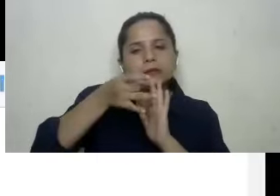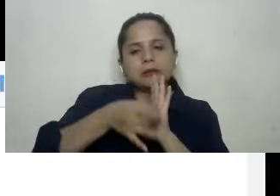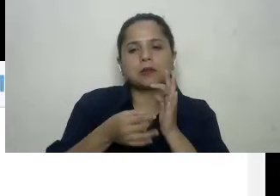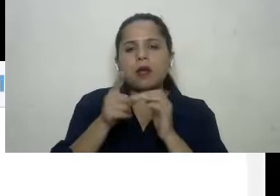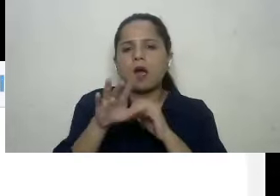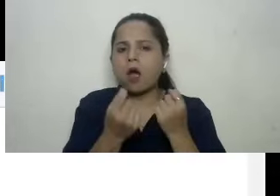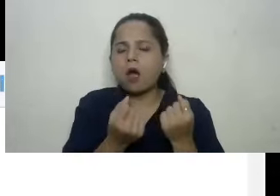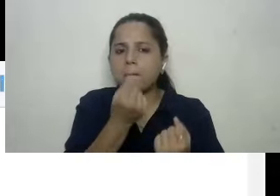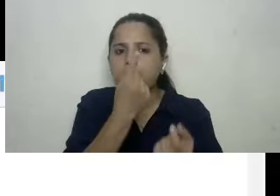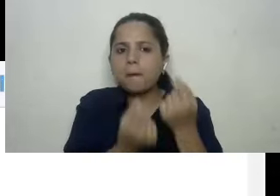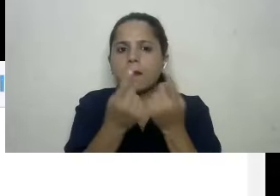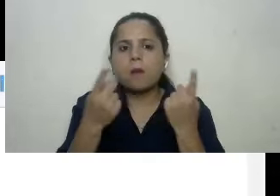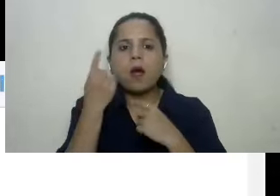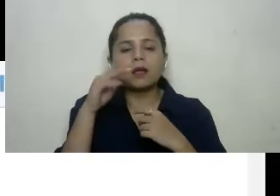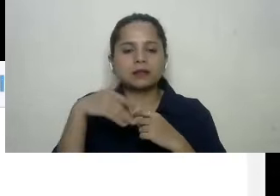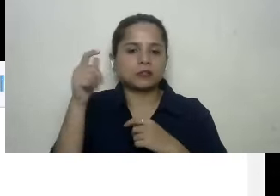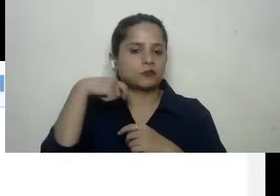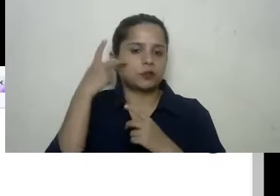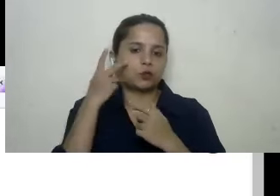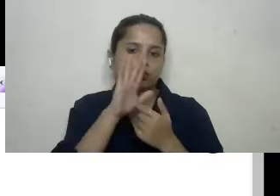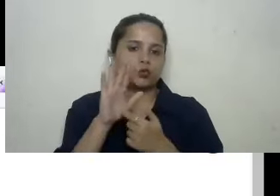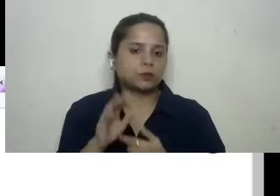the next video